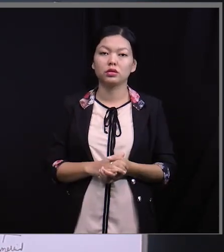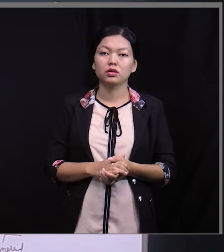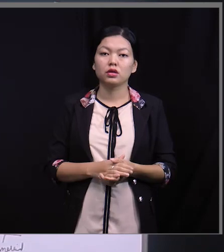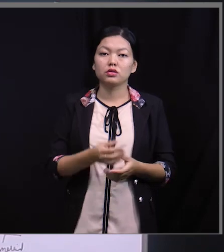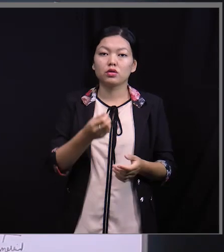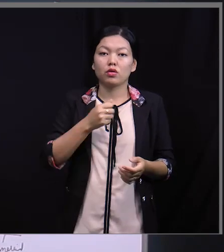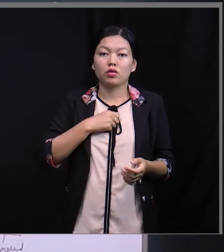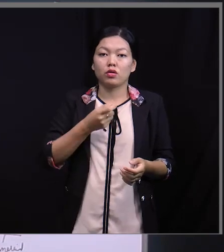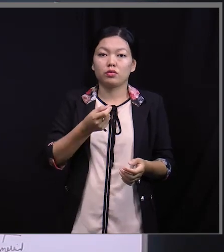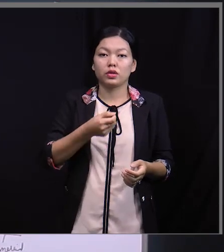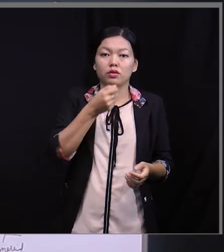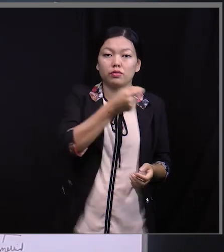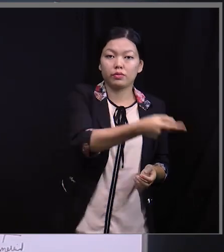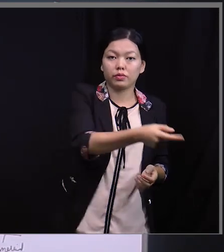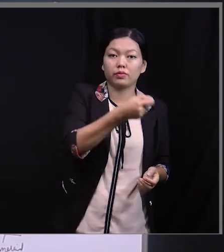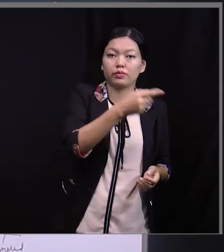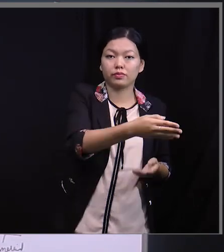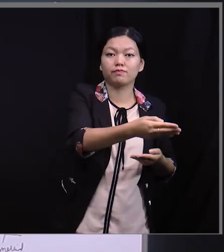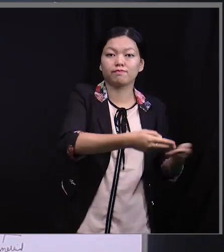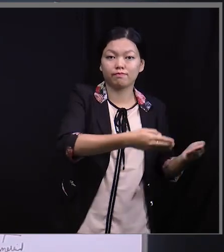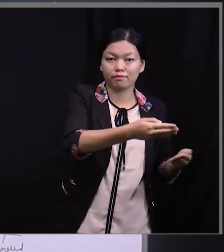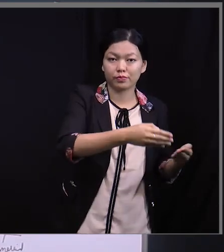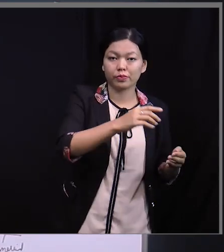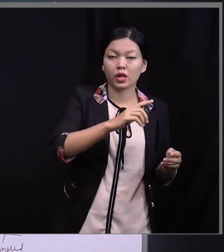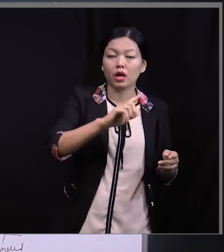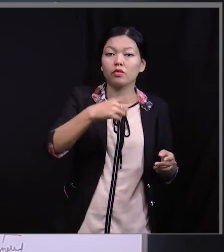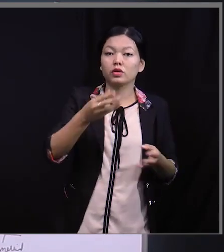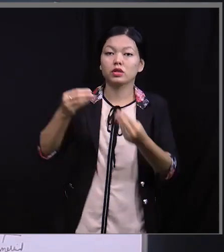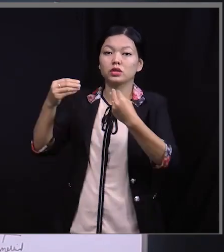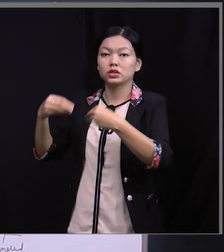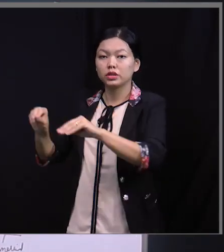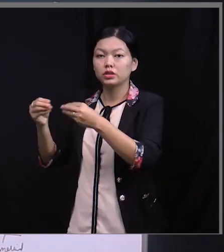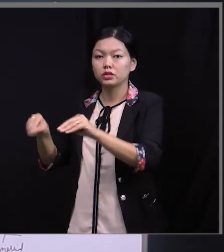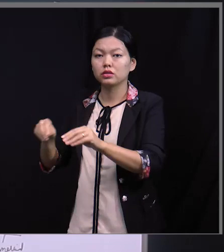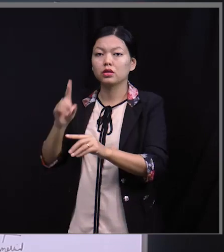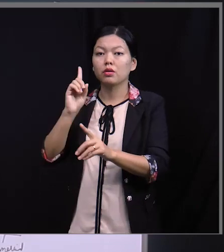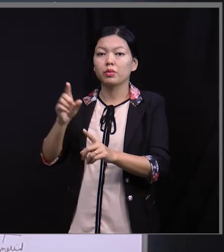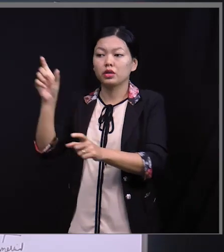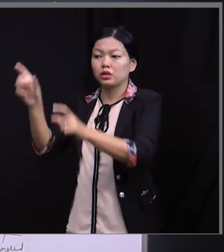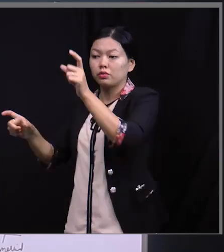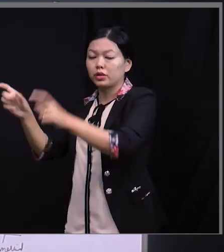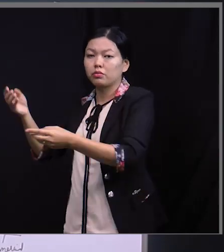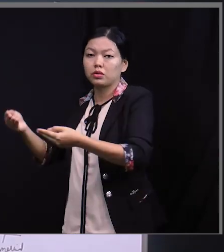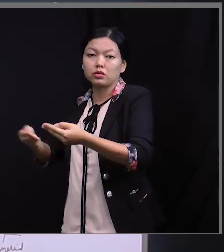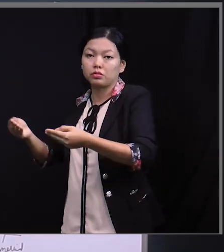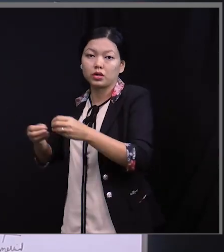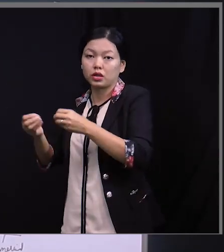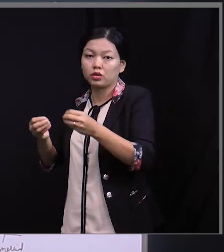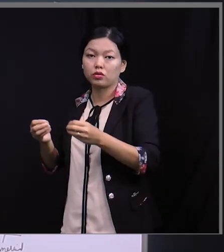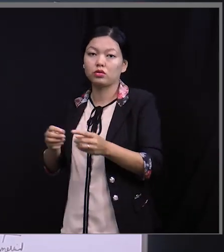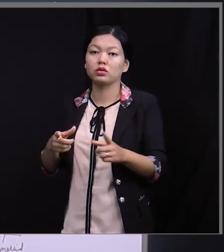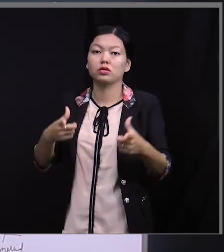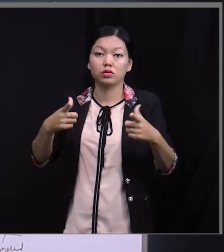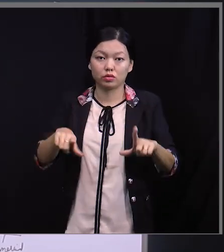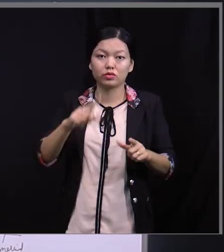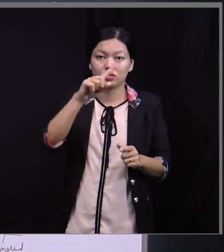as an entrepreneur, everyone has to be a risk bearing and be optimistic and move on. I would like to give you an example